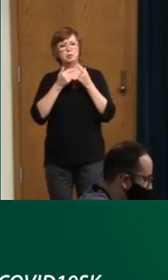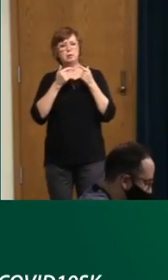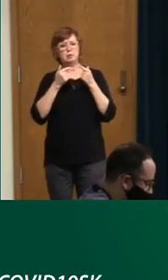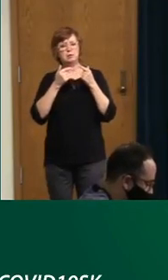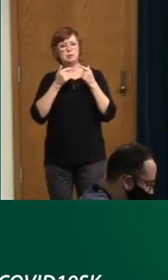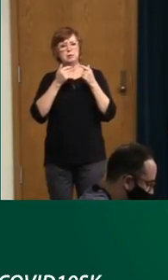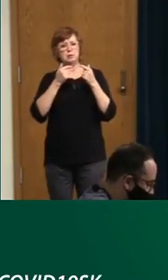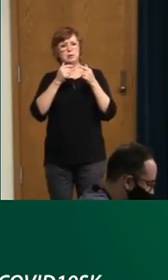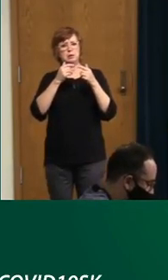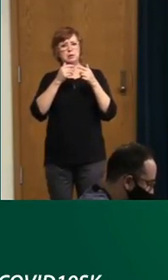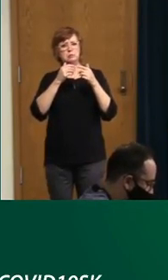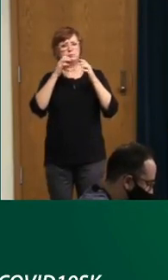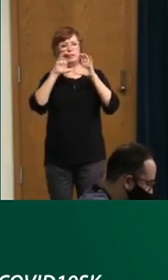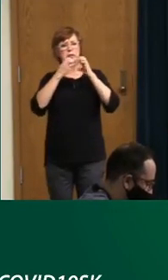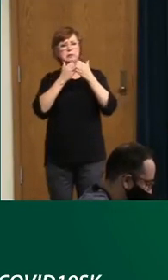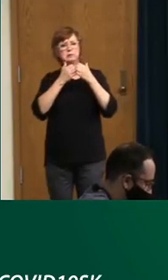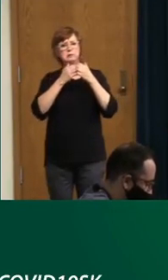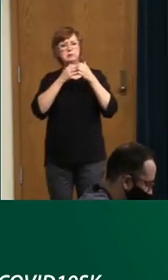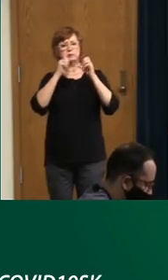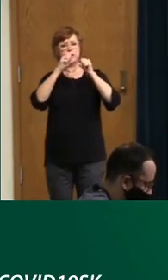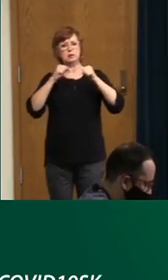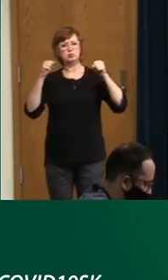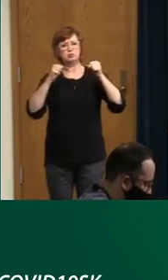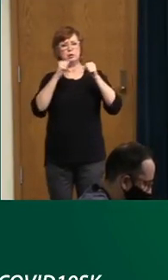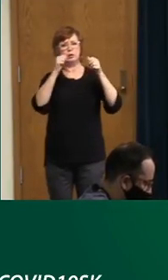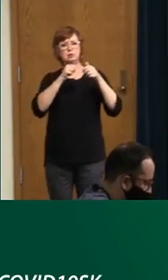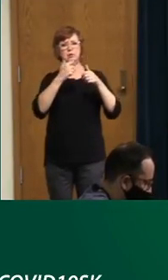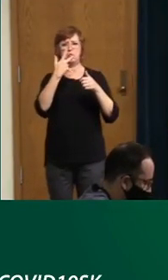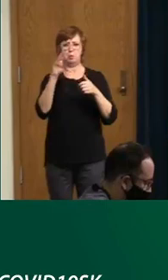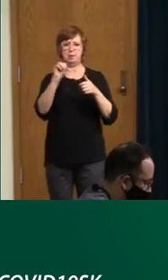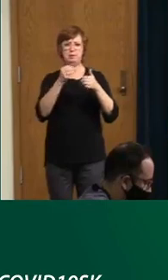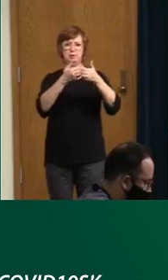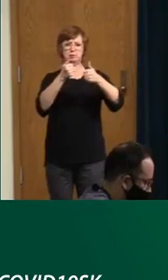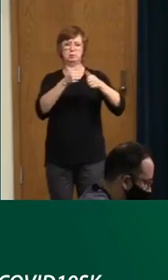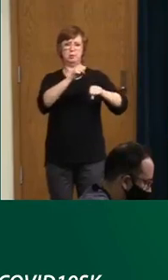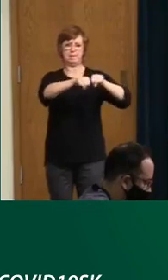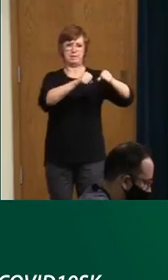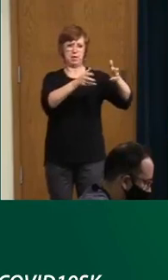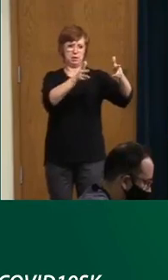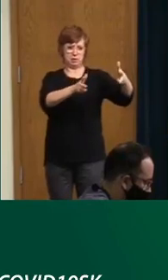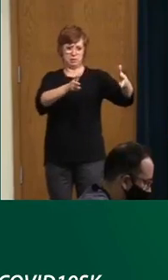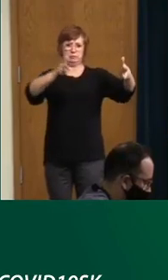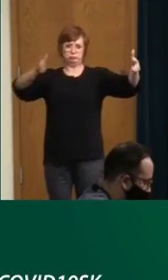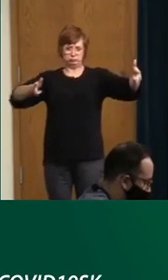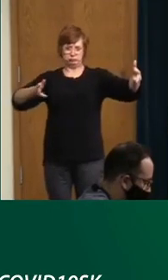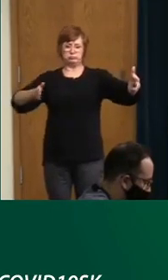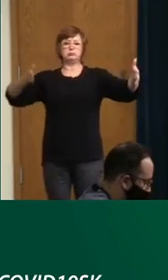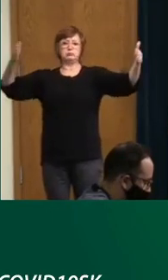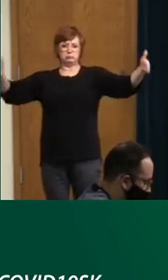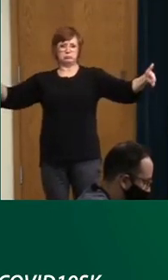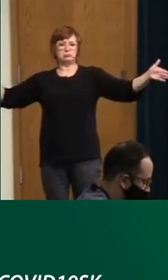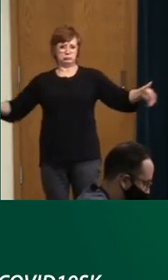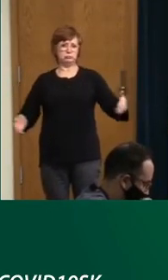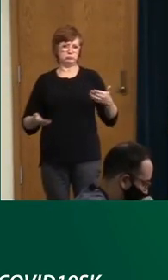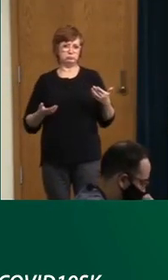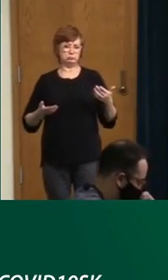but going 3 meters away and separating out. And so, but if that is not having the impact, and of course we've always said that the guidelines are